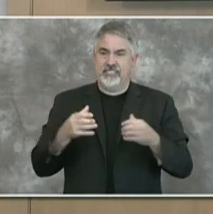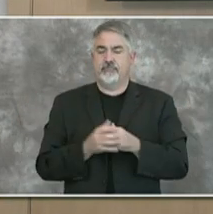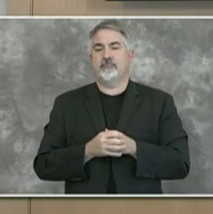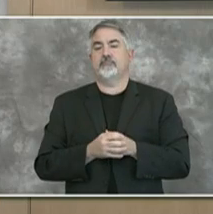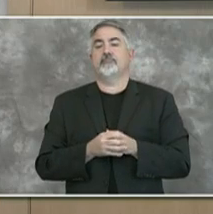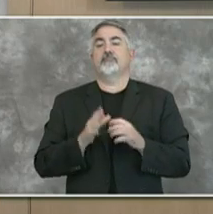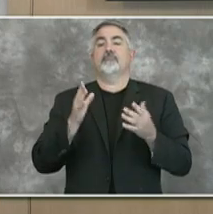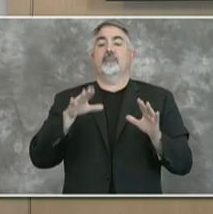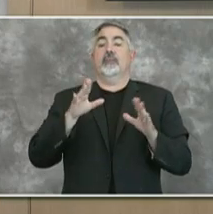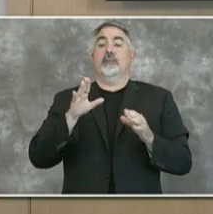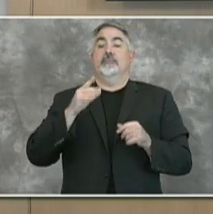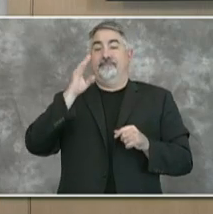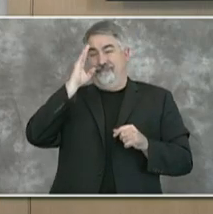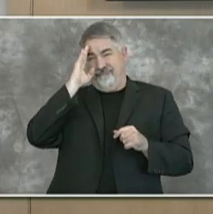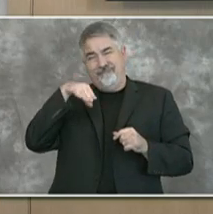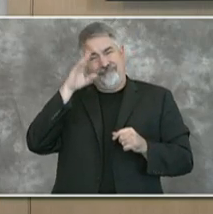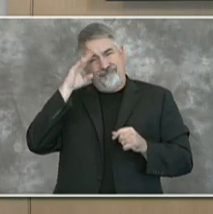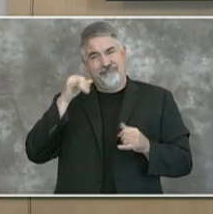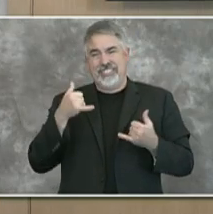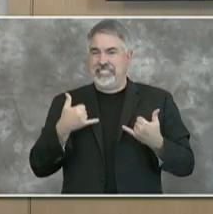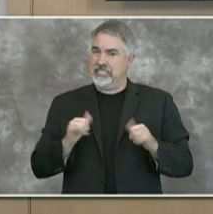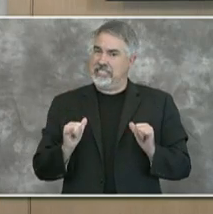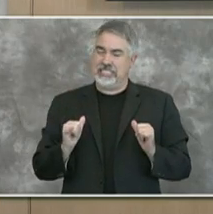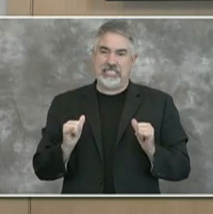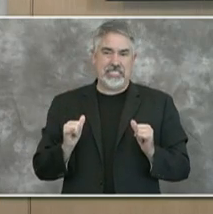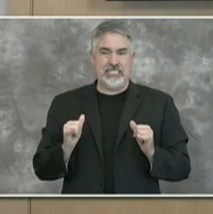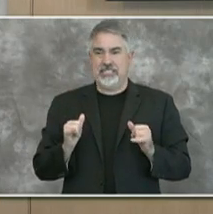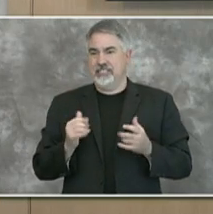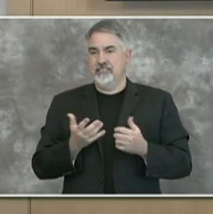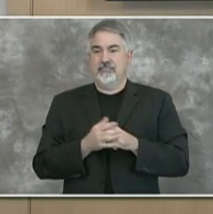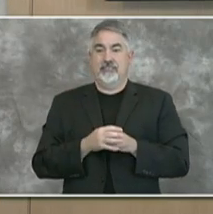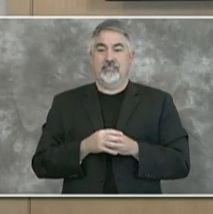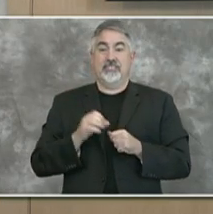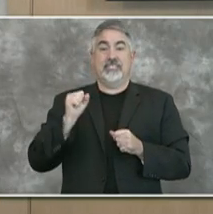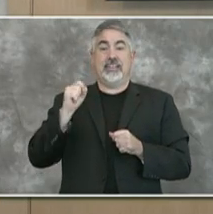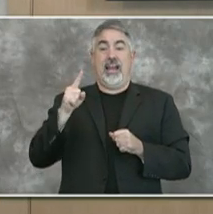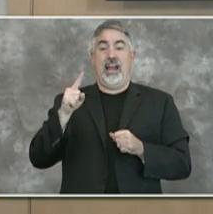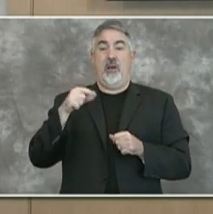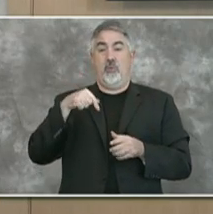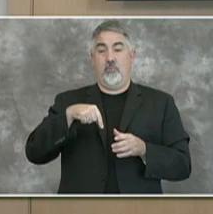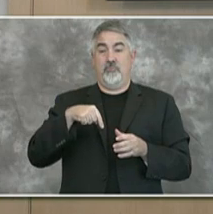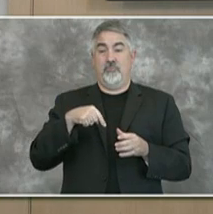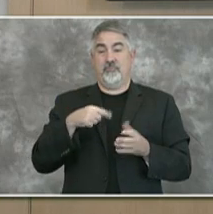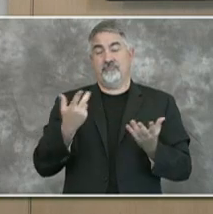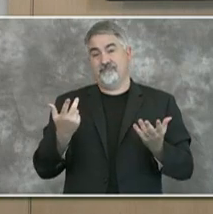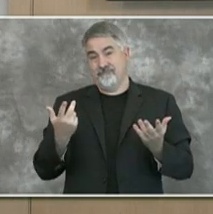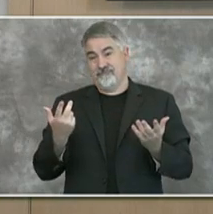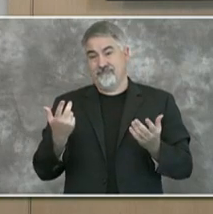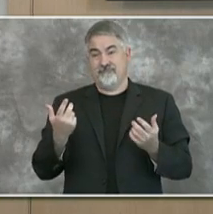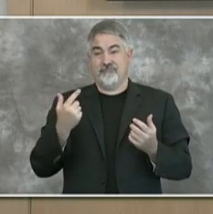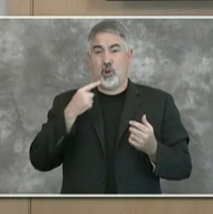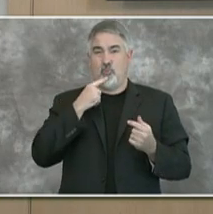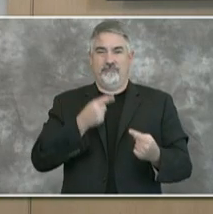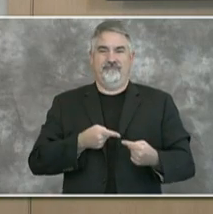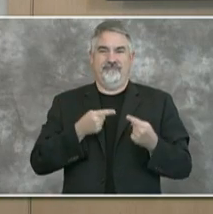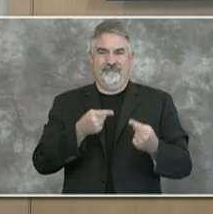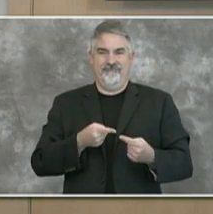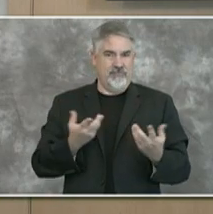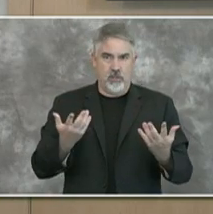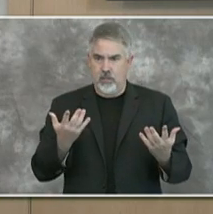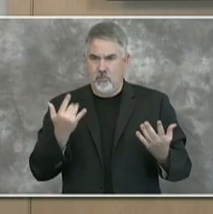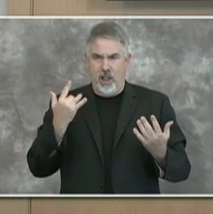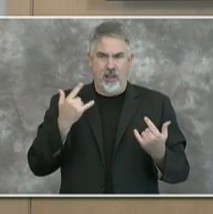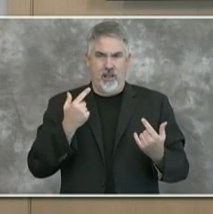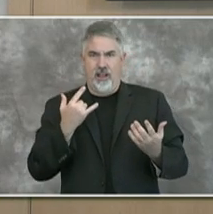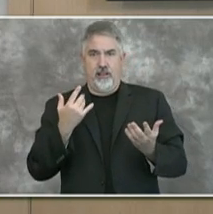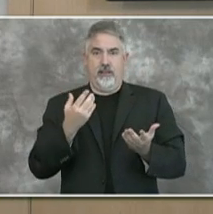there's another side of the challenge we face, and that's San Diegans who are struggling. San Diegans who are struggling from economic despair